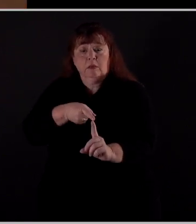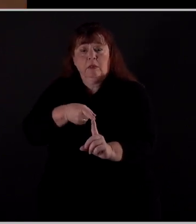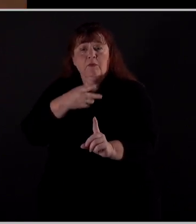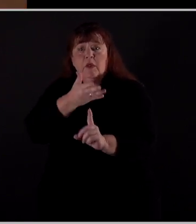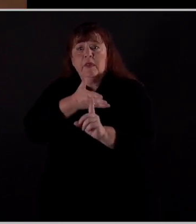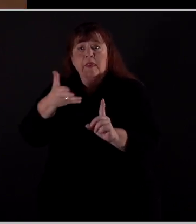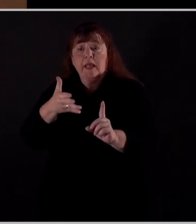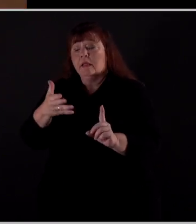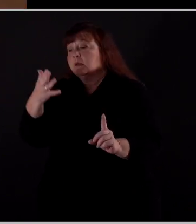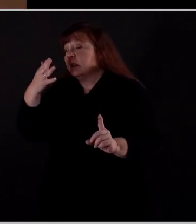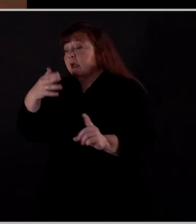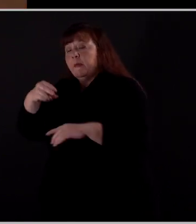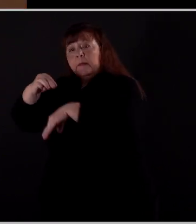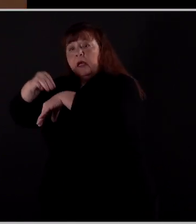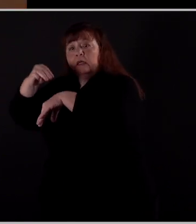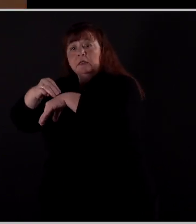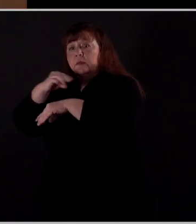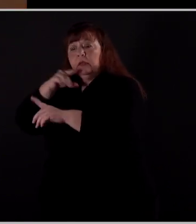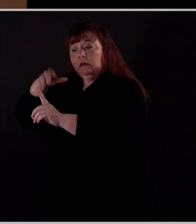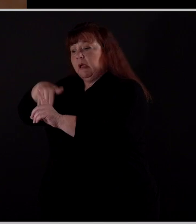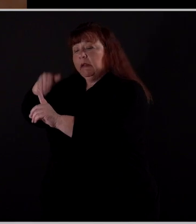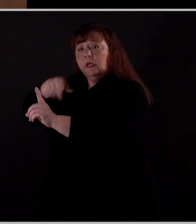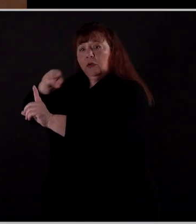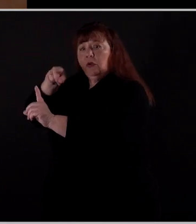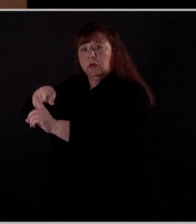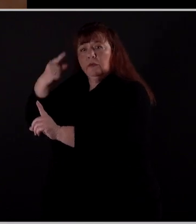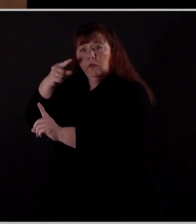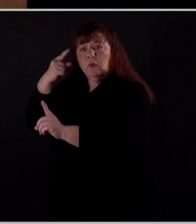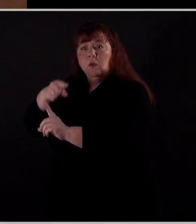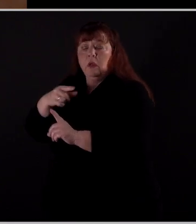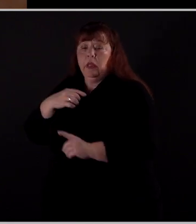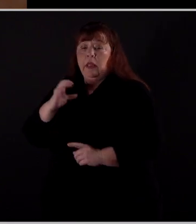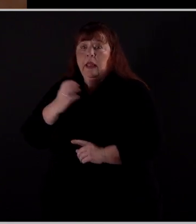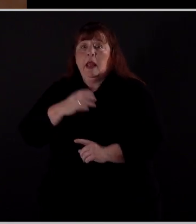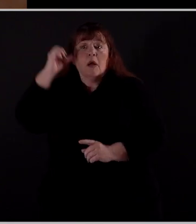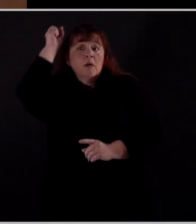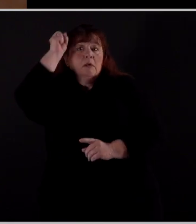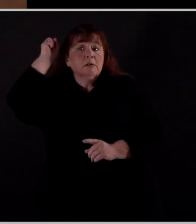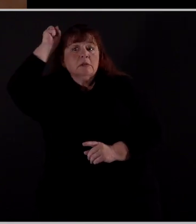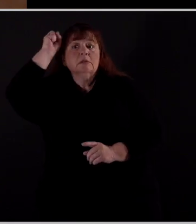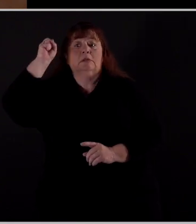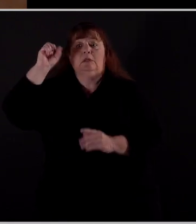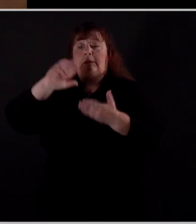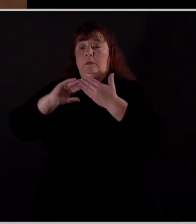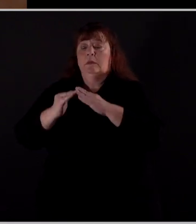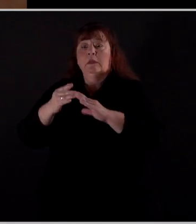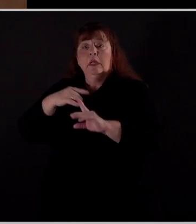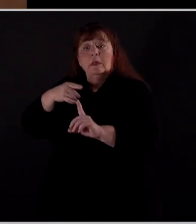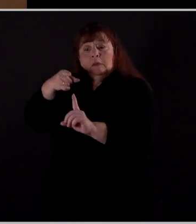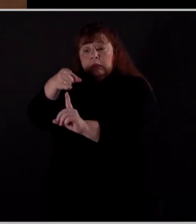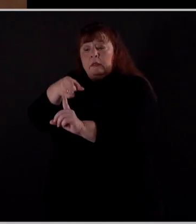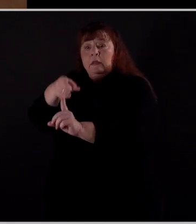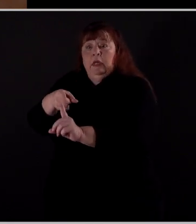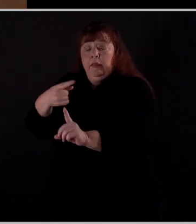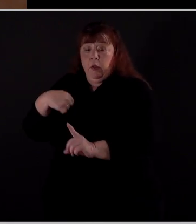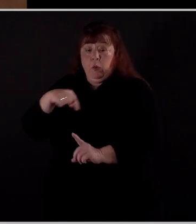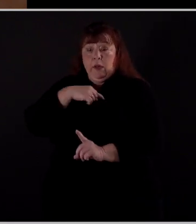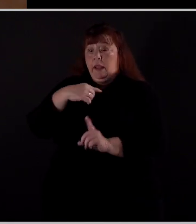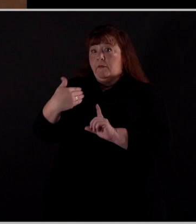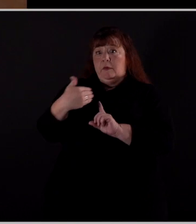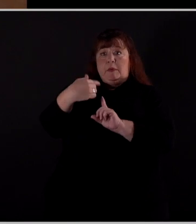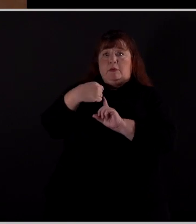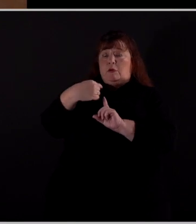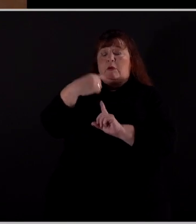things that the Muslim community has not been targeted for. Our Sikh community has also been targeted for things that we have not been